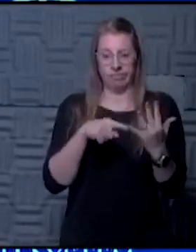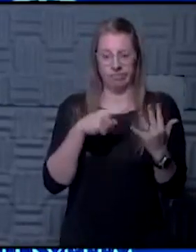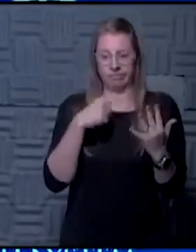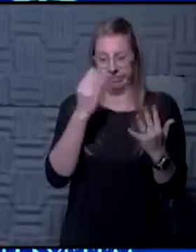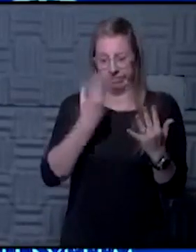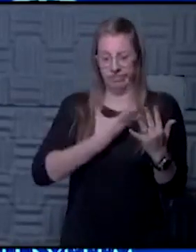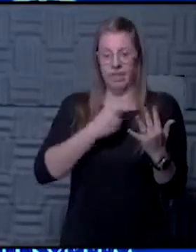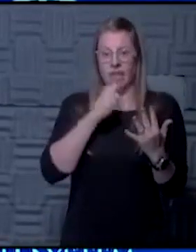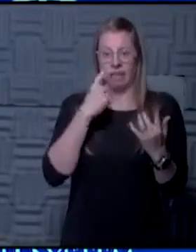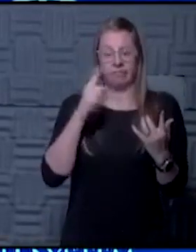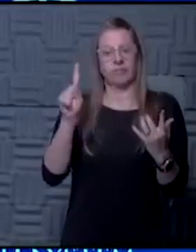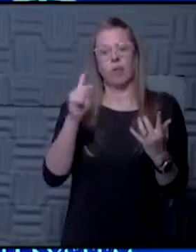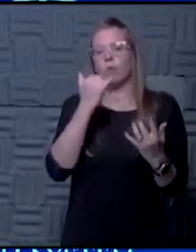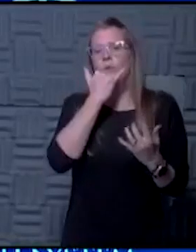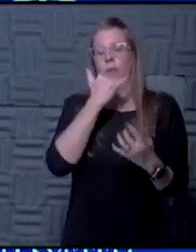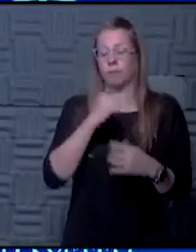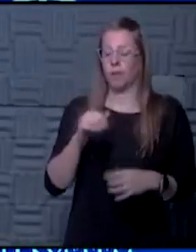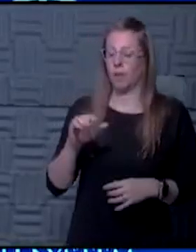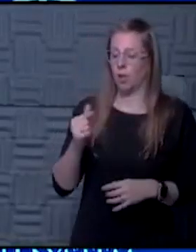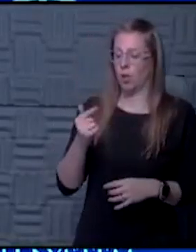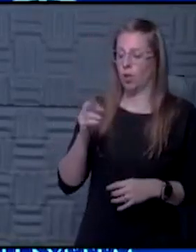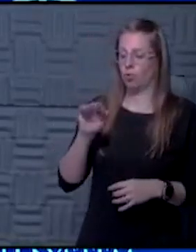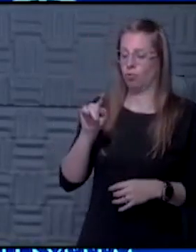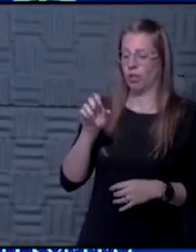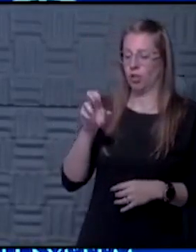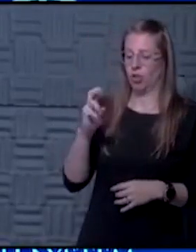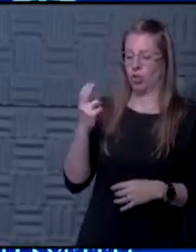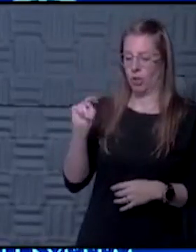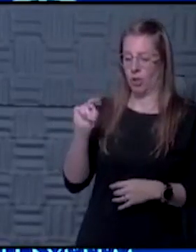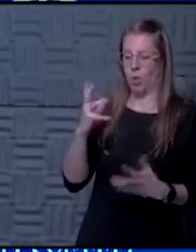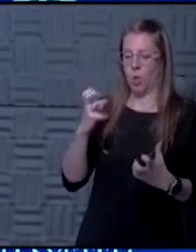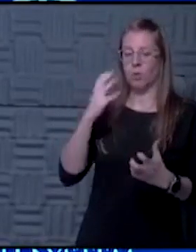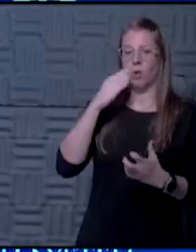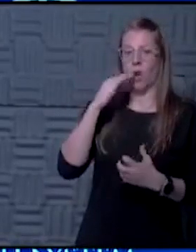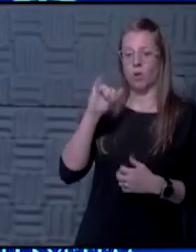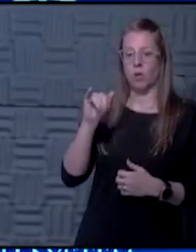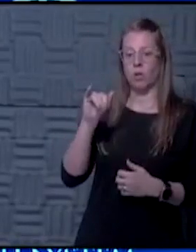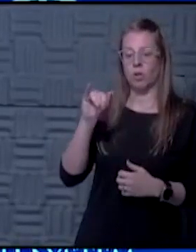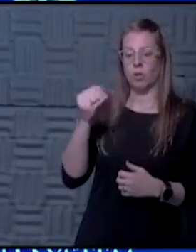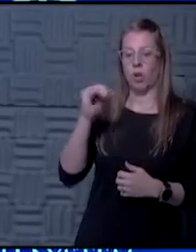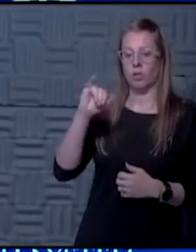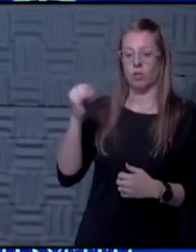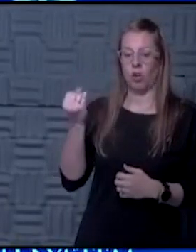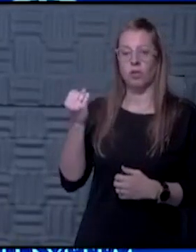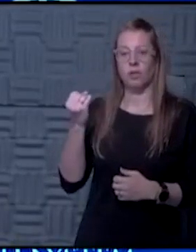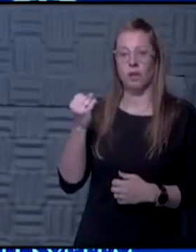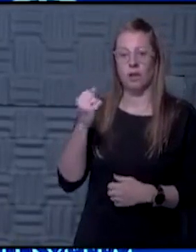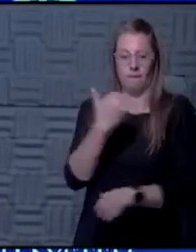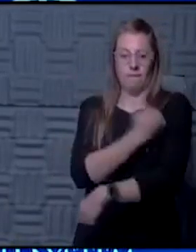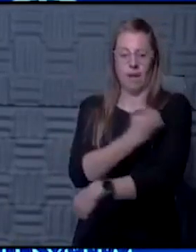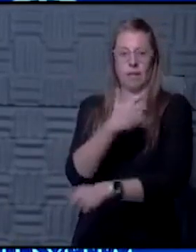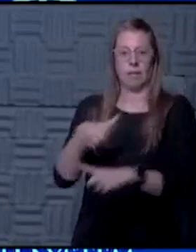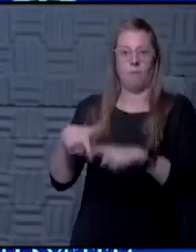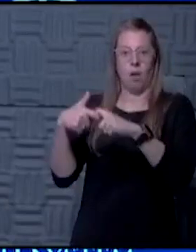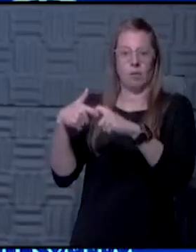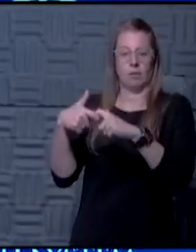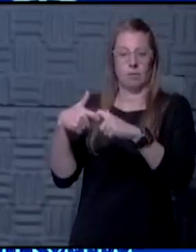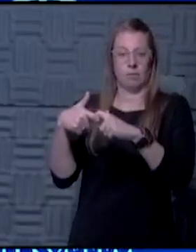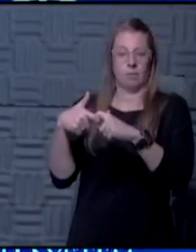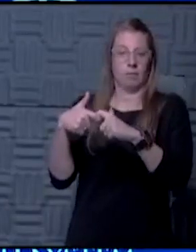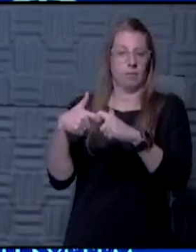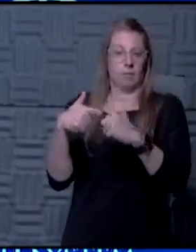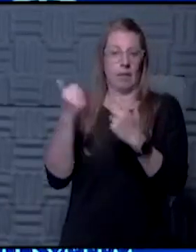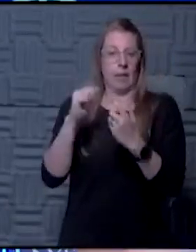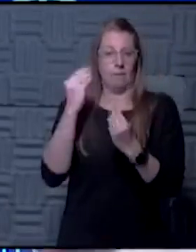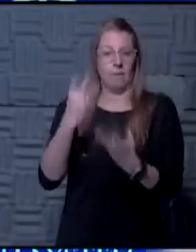so Gretchen wants to know, do the doctors have any comments on the Johnson & Johnson vaccine being paused? Yeah, that's